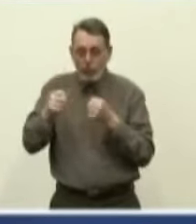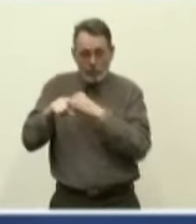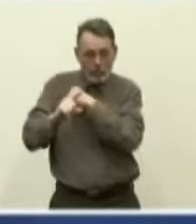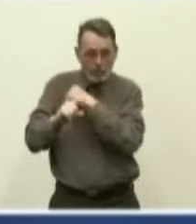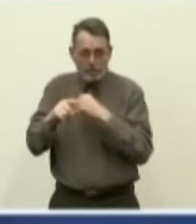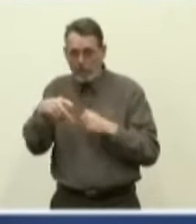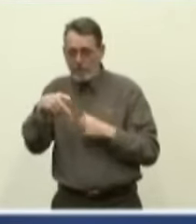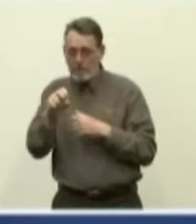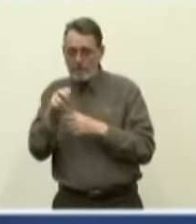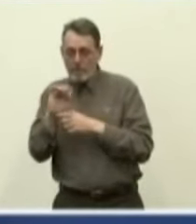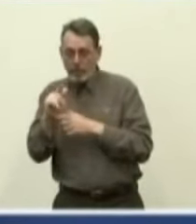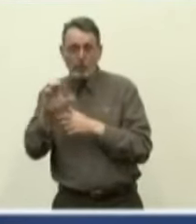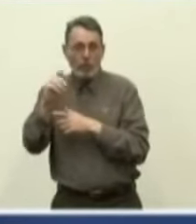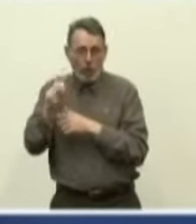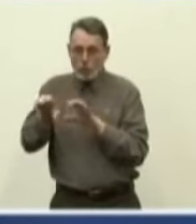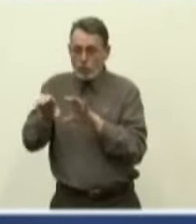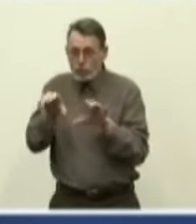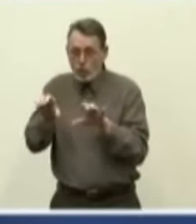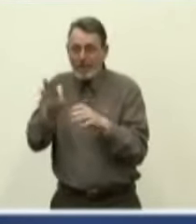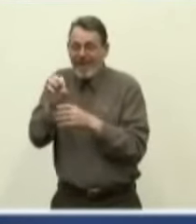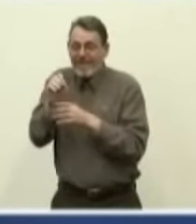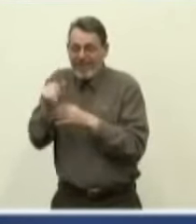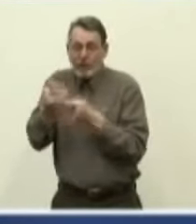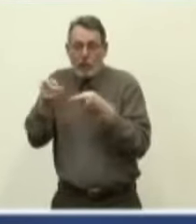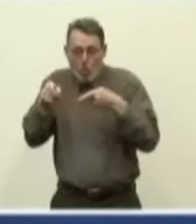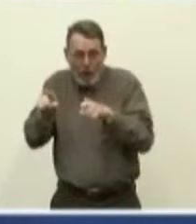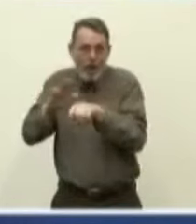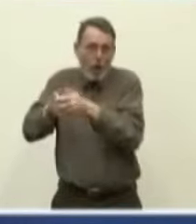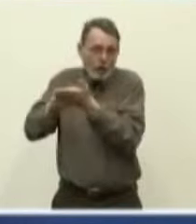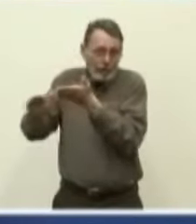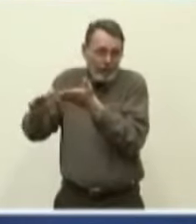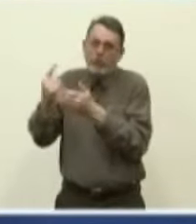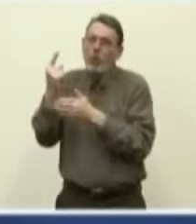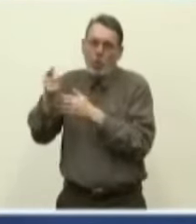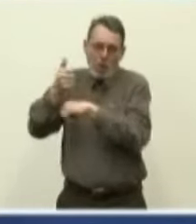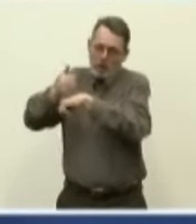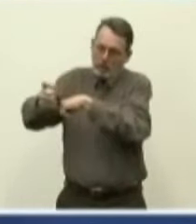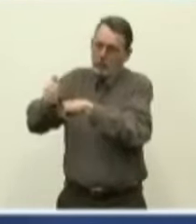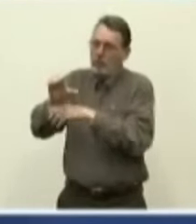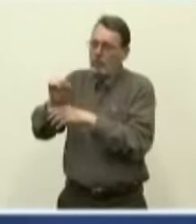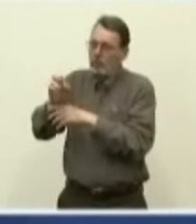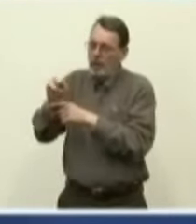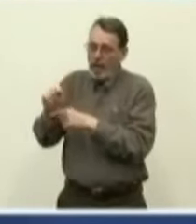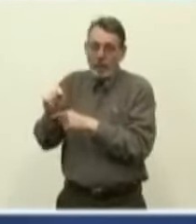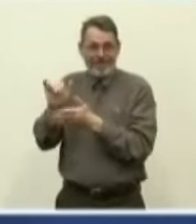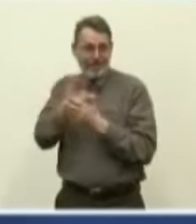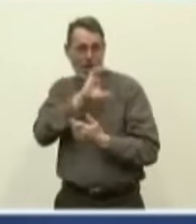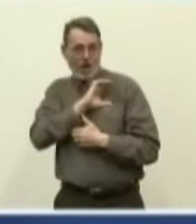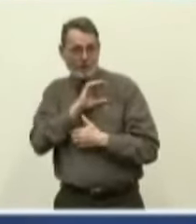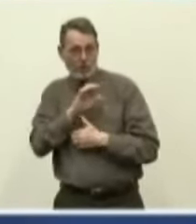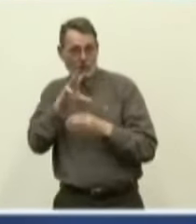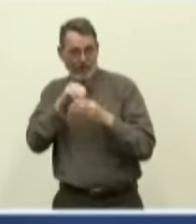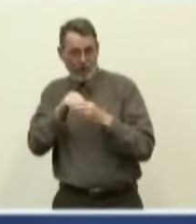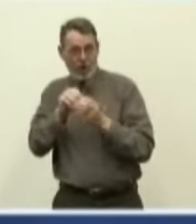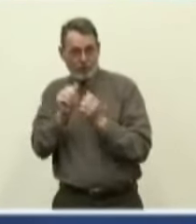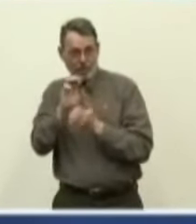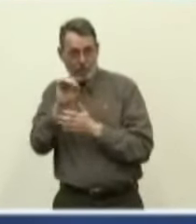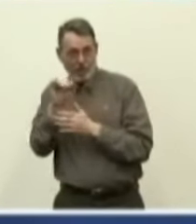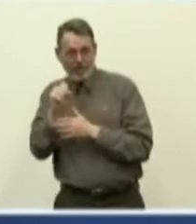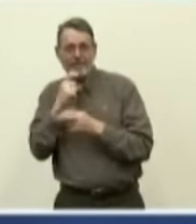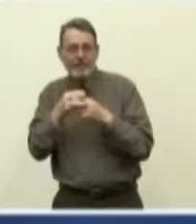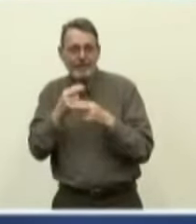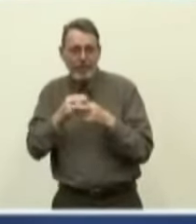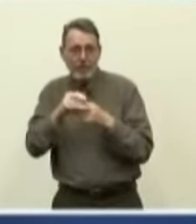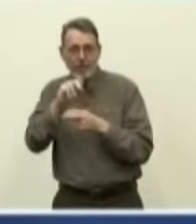a felony while on release, 1 count. The officer involved in this officer-involved shooting is Officer